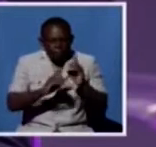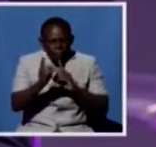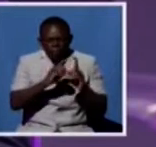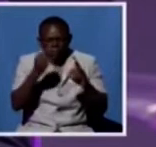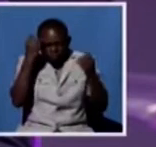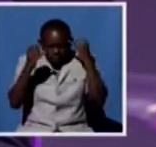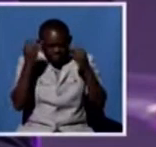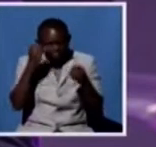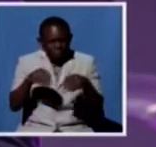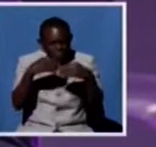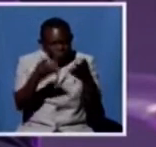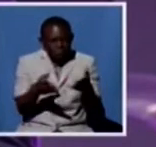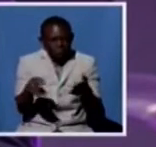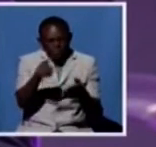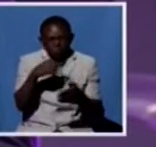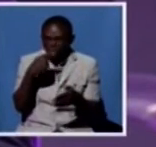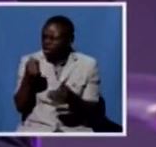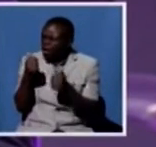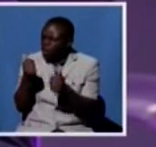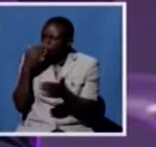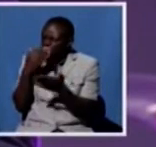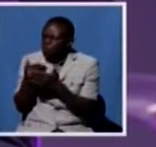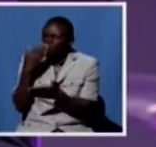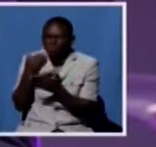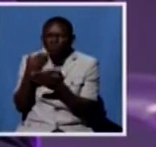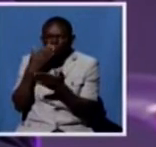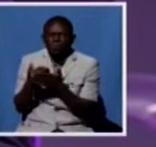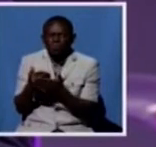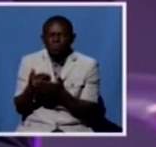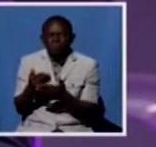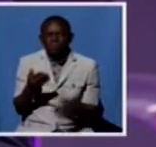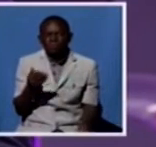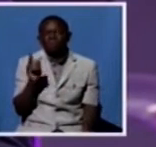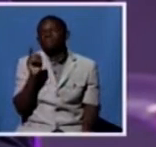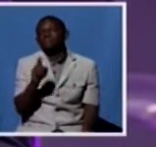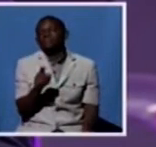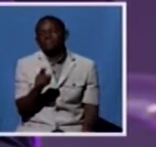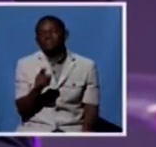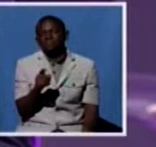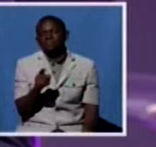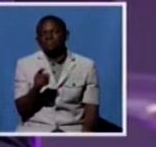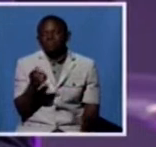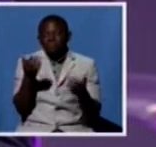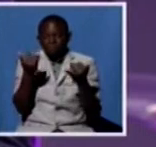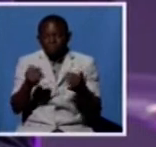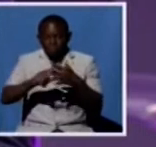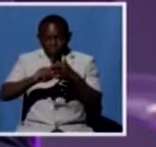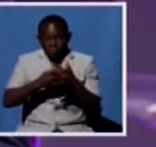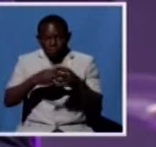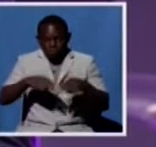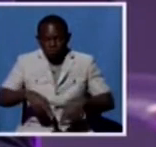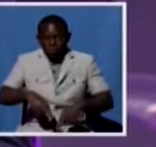now? Why didn't you start 10 years ago? We've gone through this process, but this tolling has also brought in another